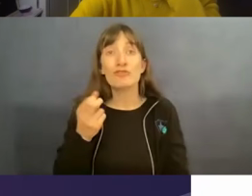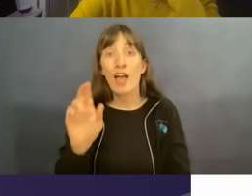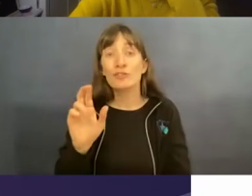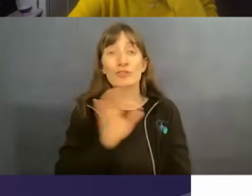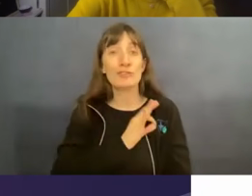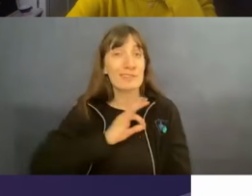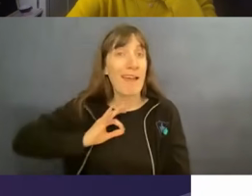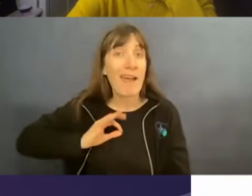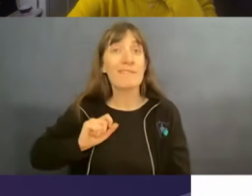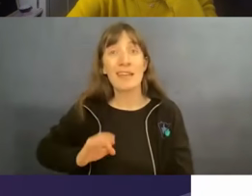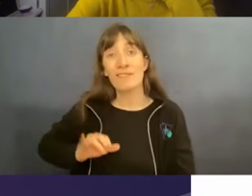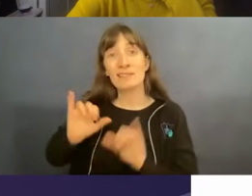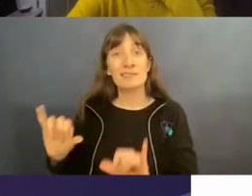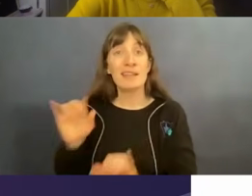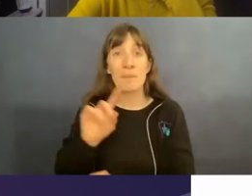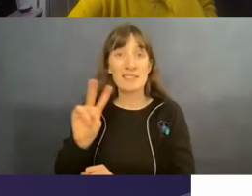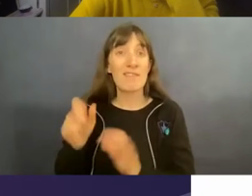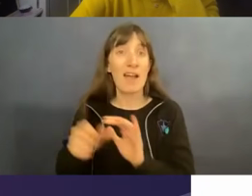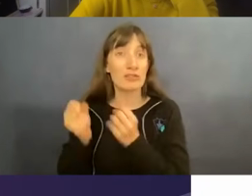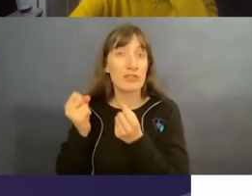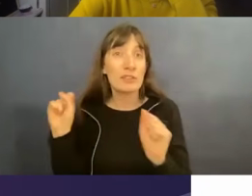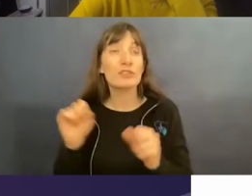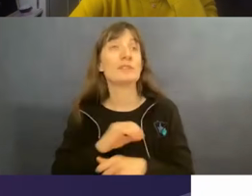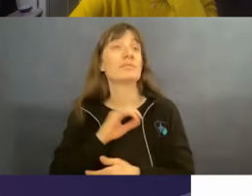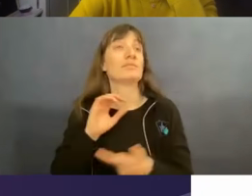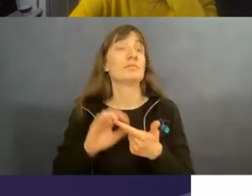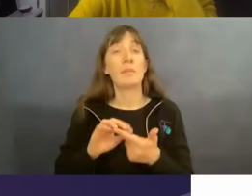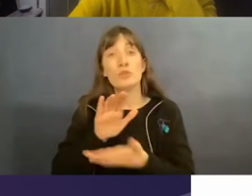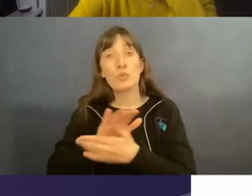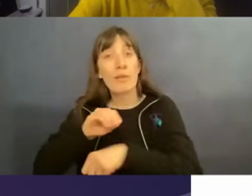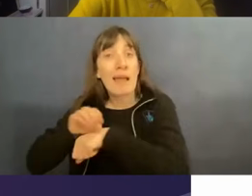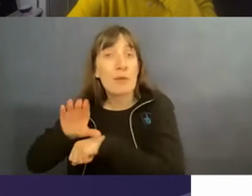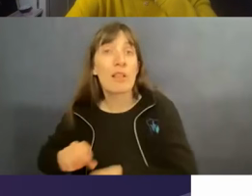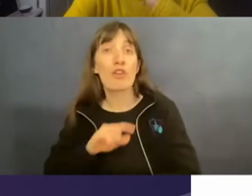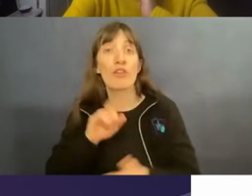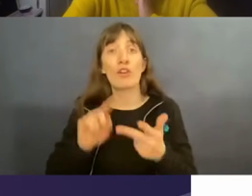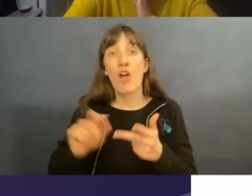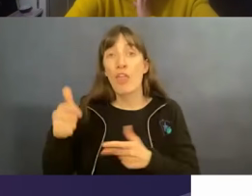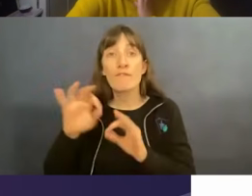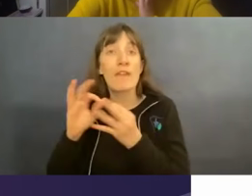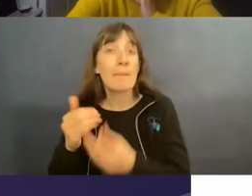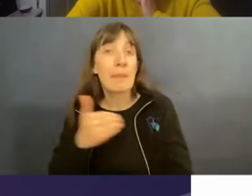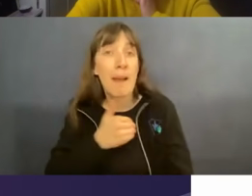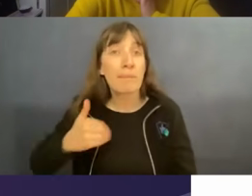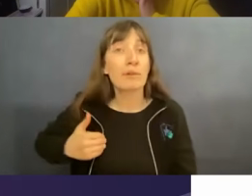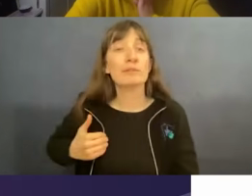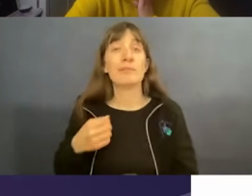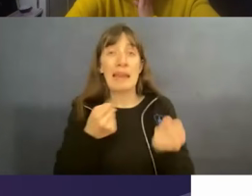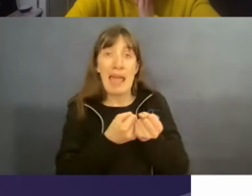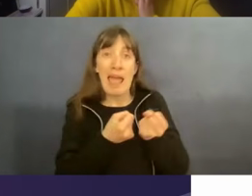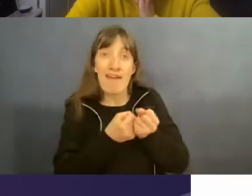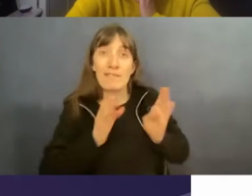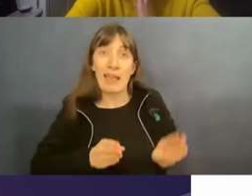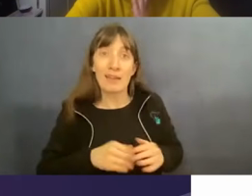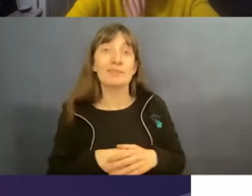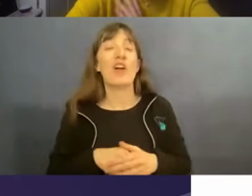like ours. Maybe school counselors or extended family members, maybe advocates, other people that